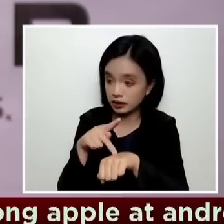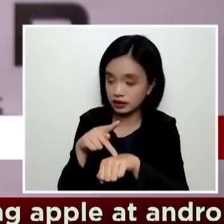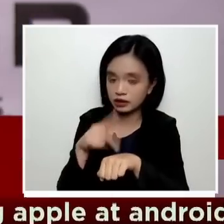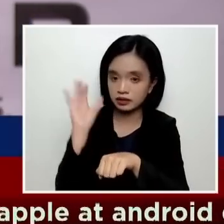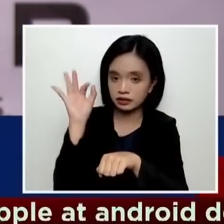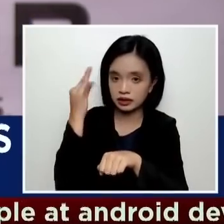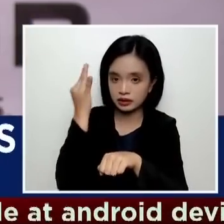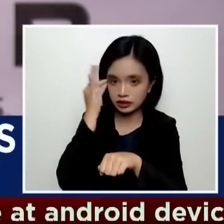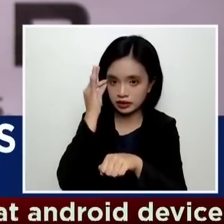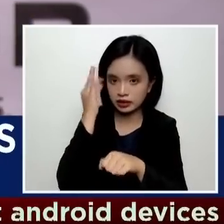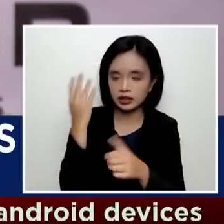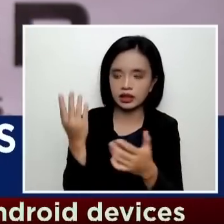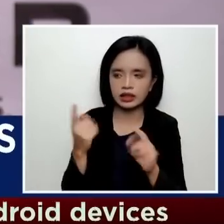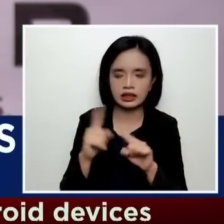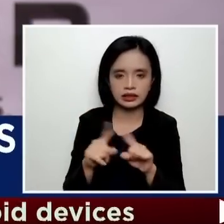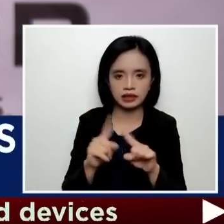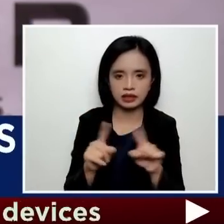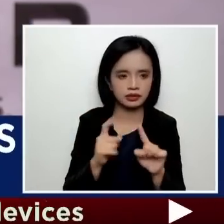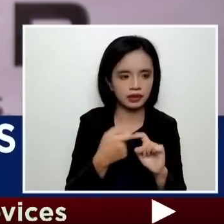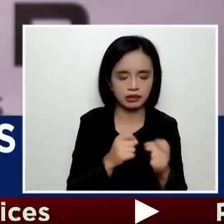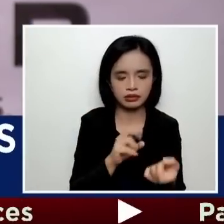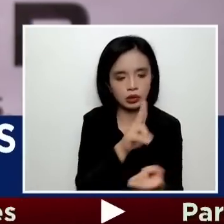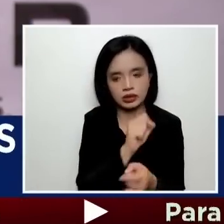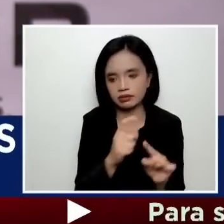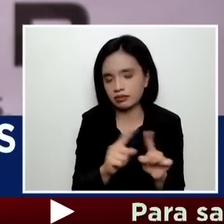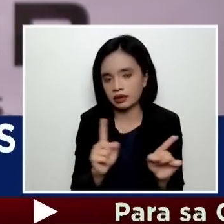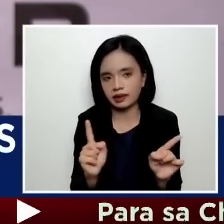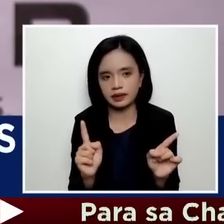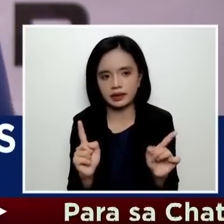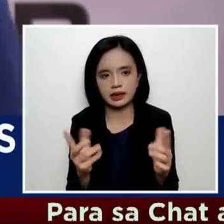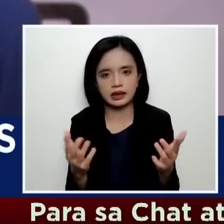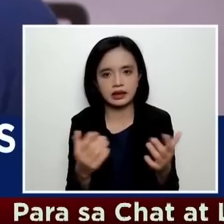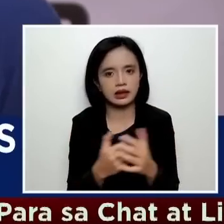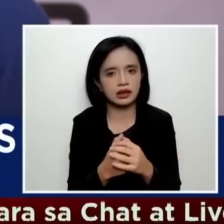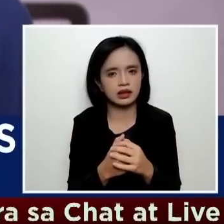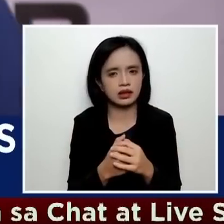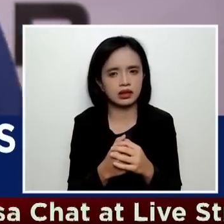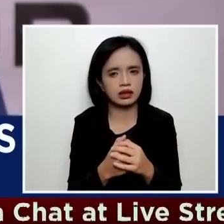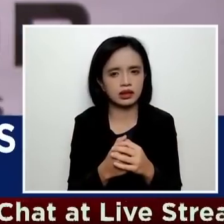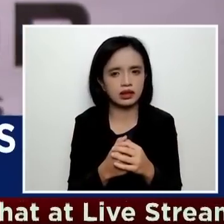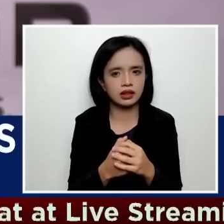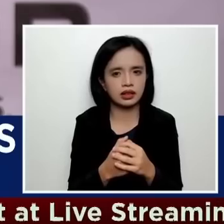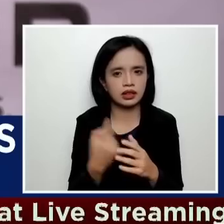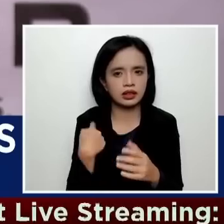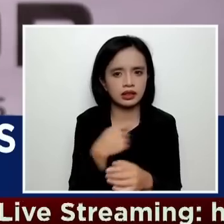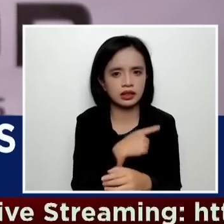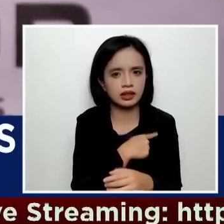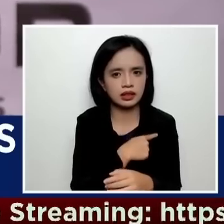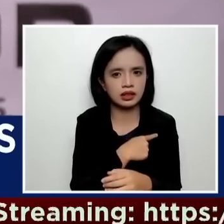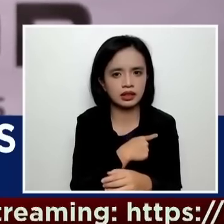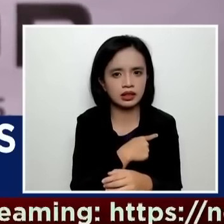very different from U.S. volleyball, but still, ball here is great, and we're definitely getting adjusted.